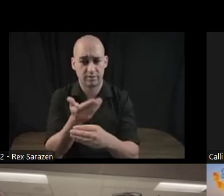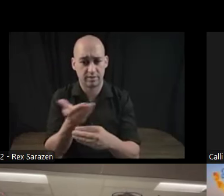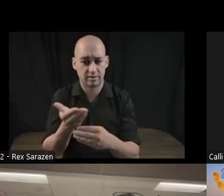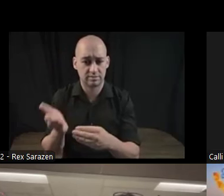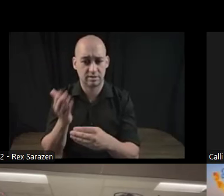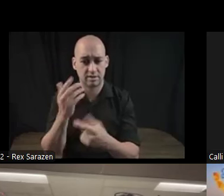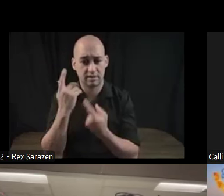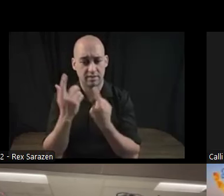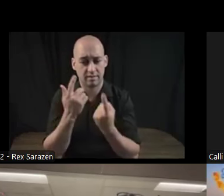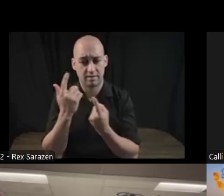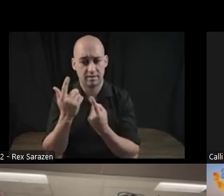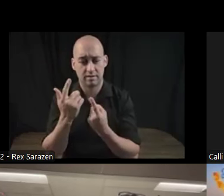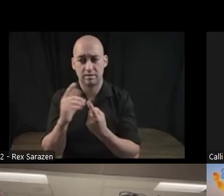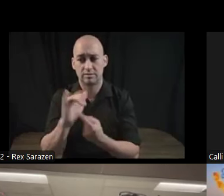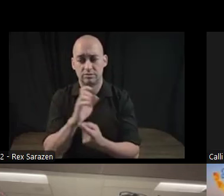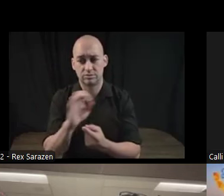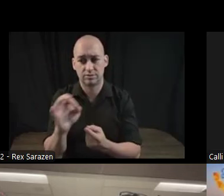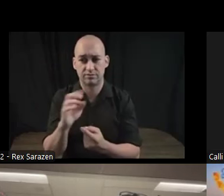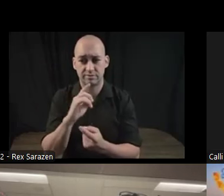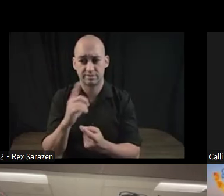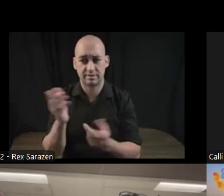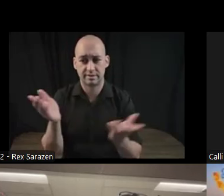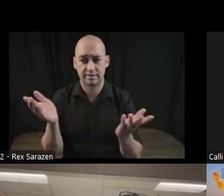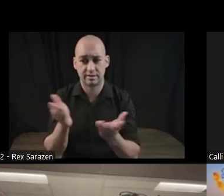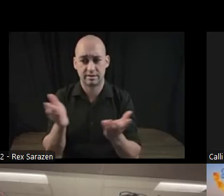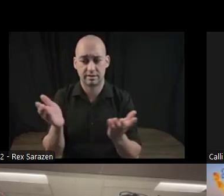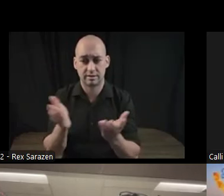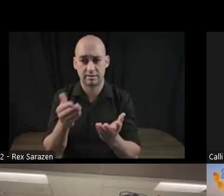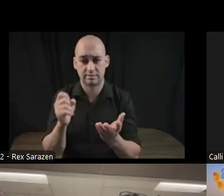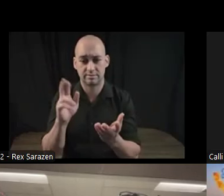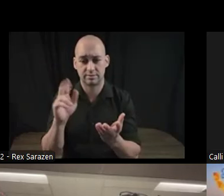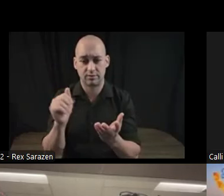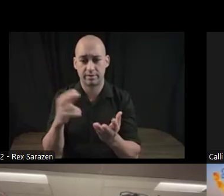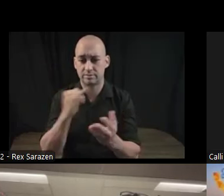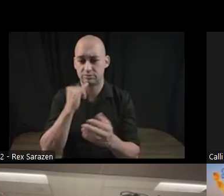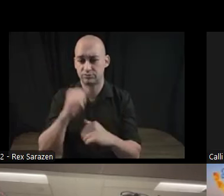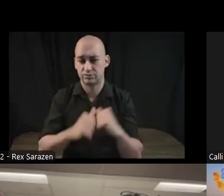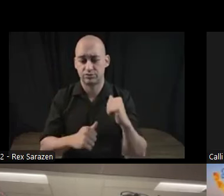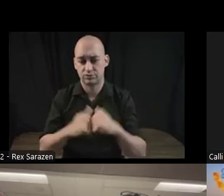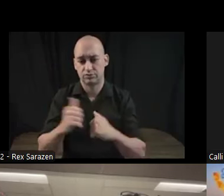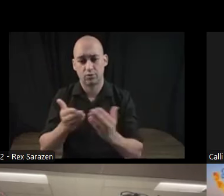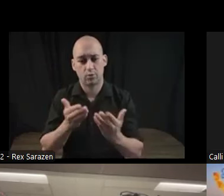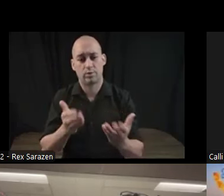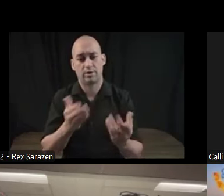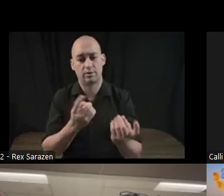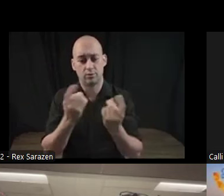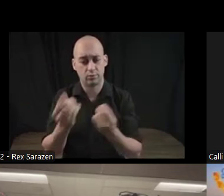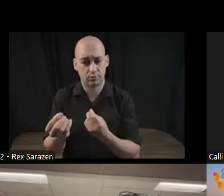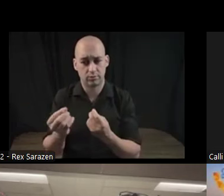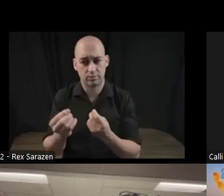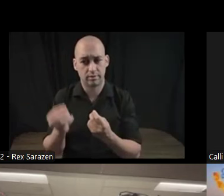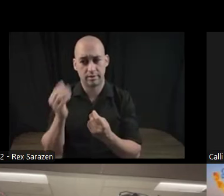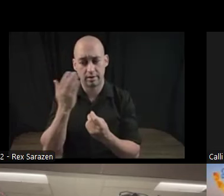think what's different here, as you had mentioned, Sarah, is that this is a structured way of doing it. And I don't think